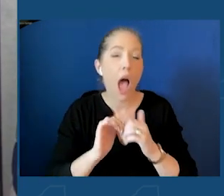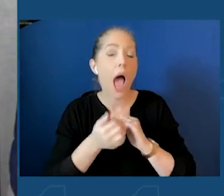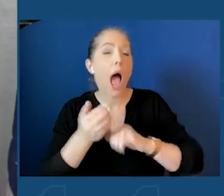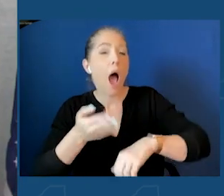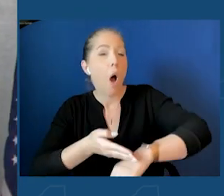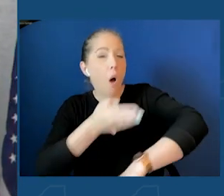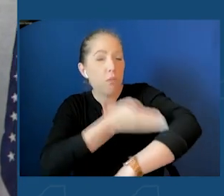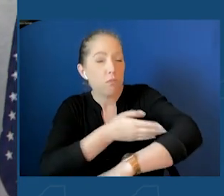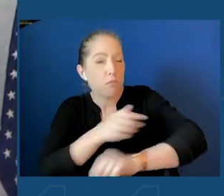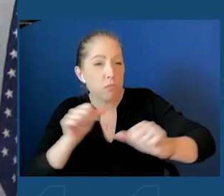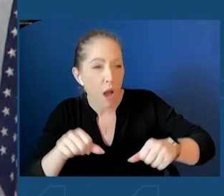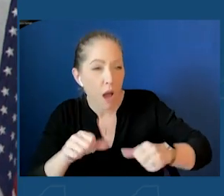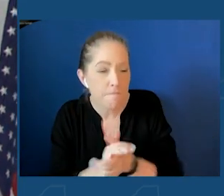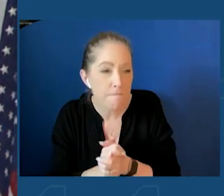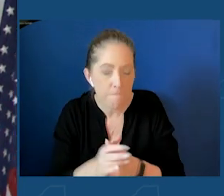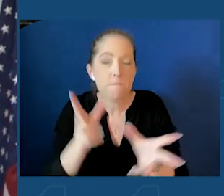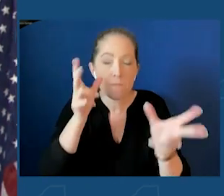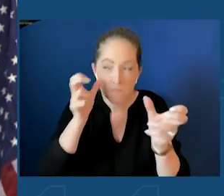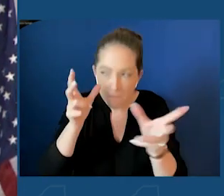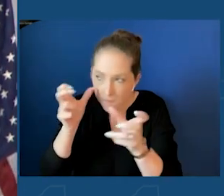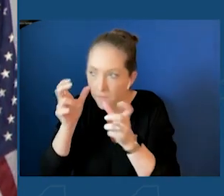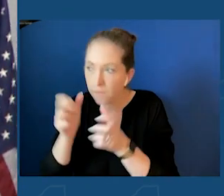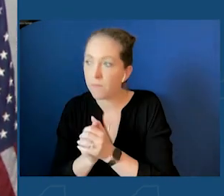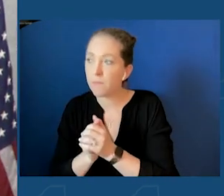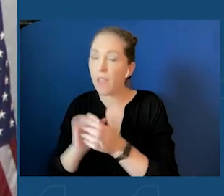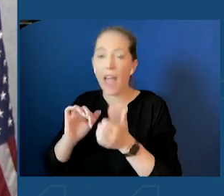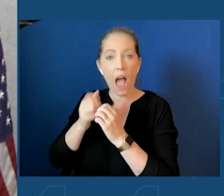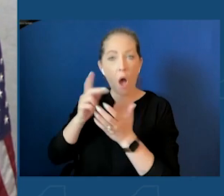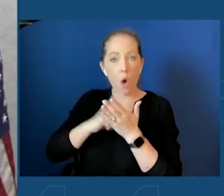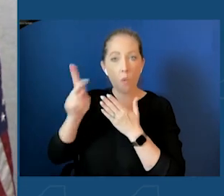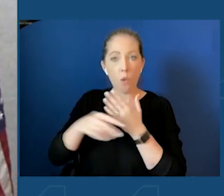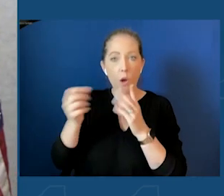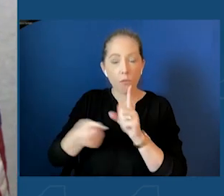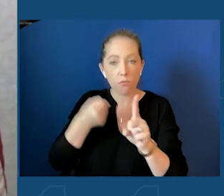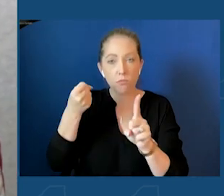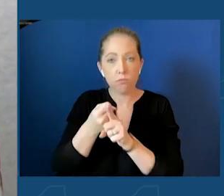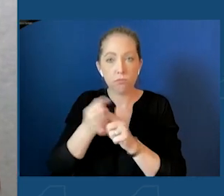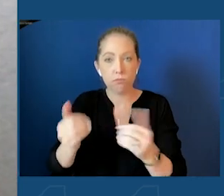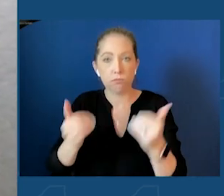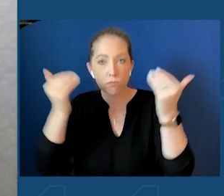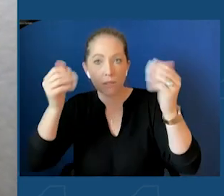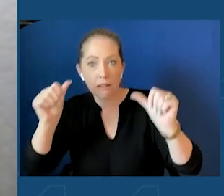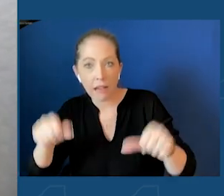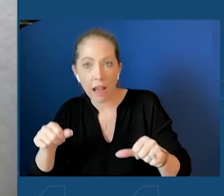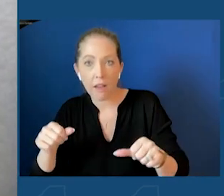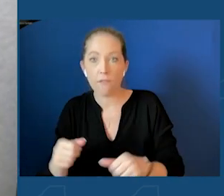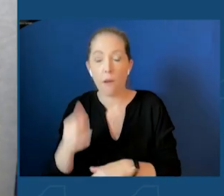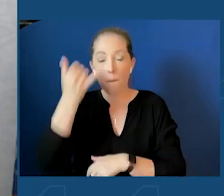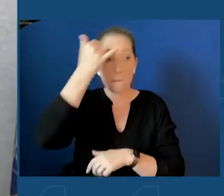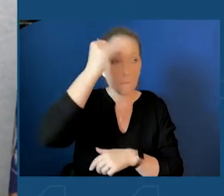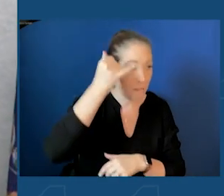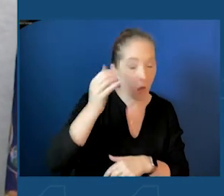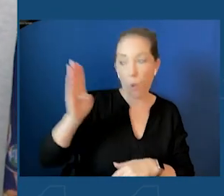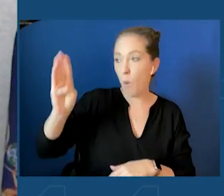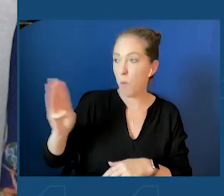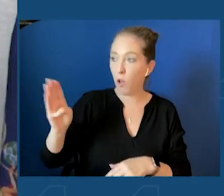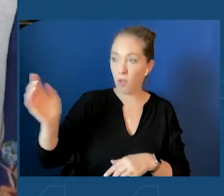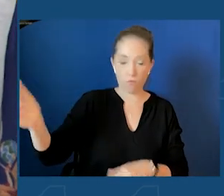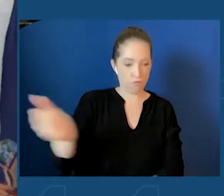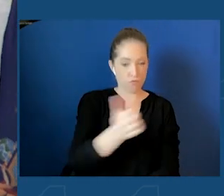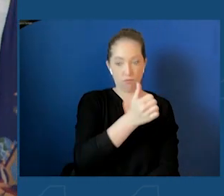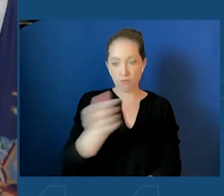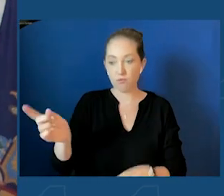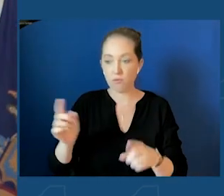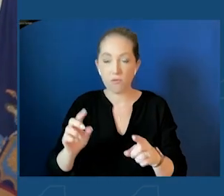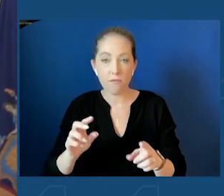impact of programs like this in communities across the state, from here in Buffalo all the way to Brooklyn. So that's what today is all about. Thank you,